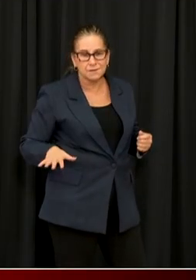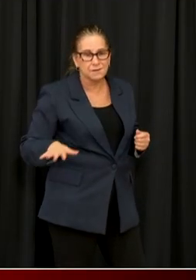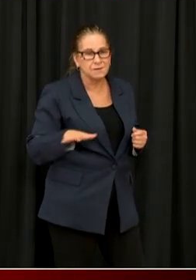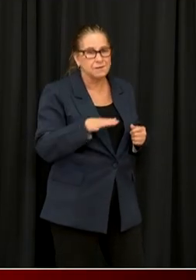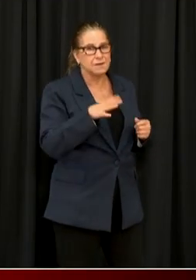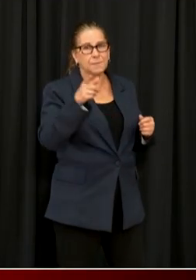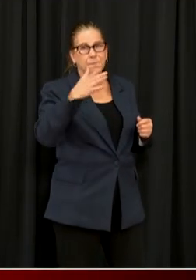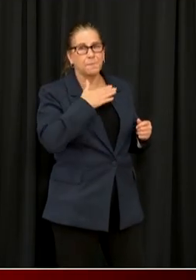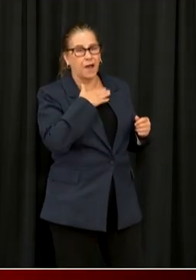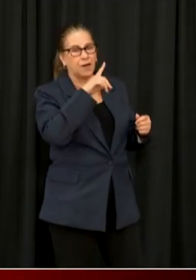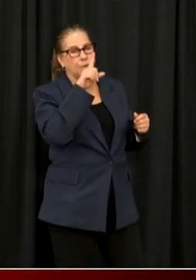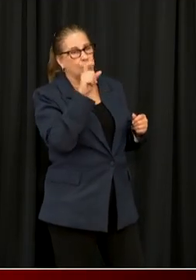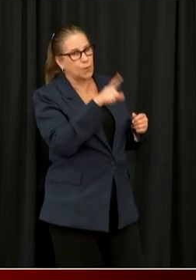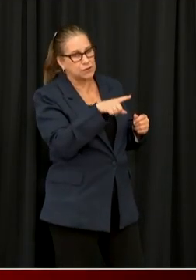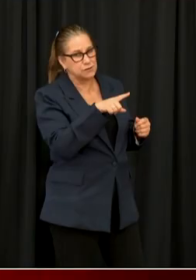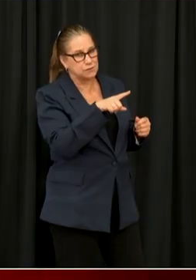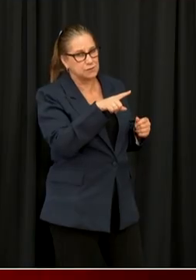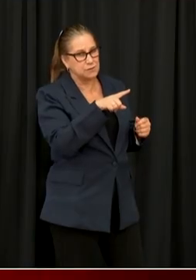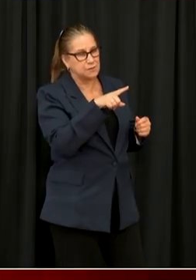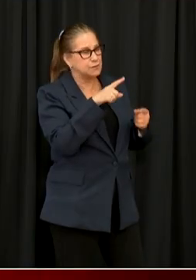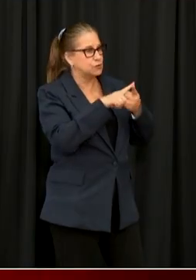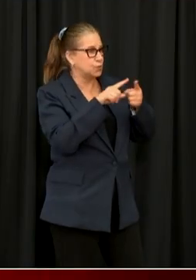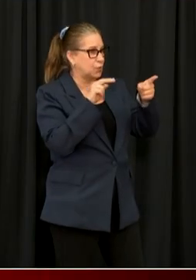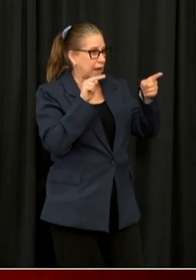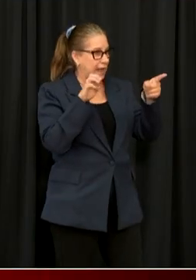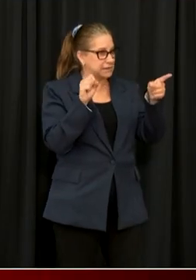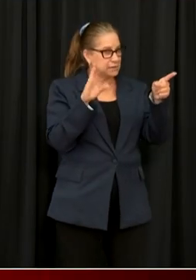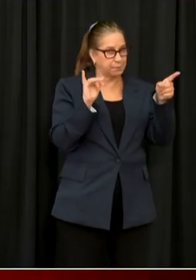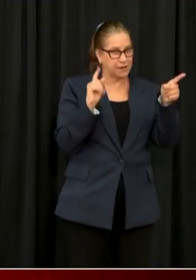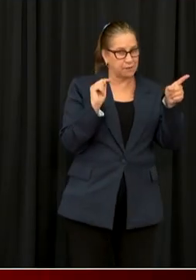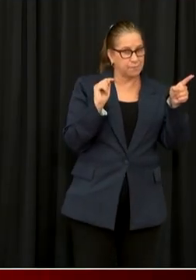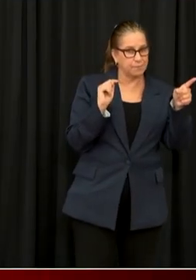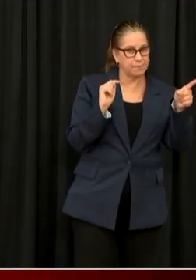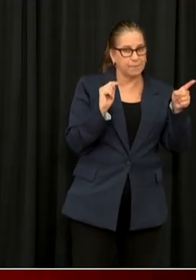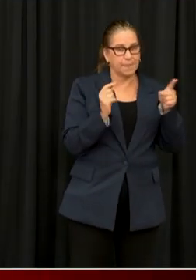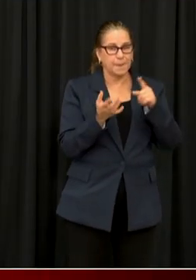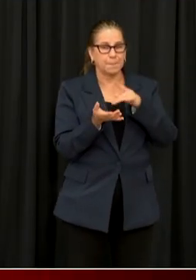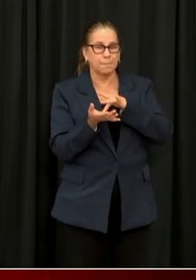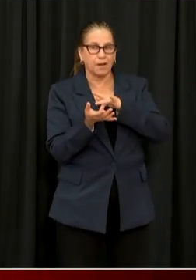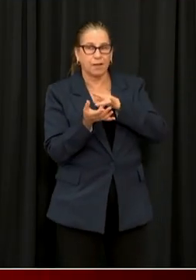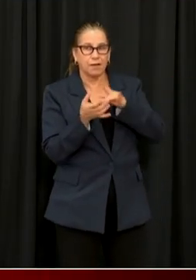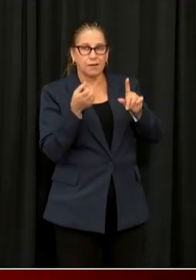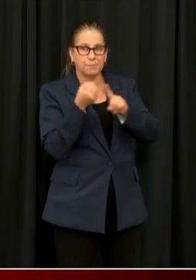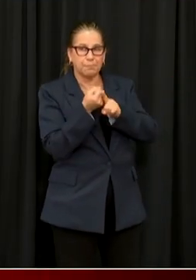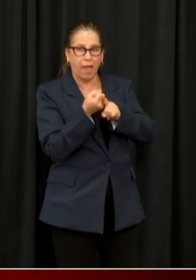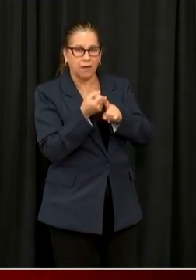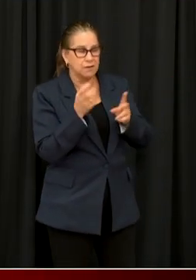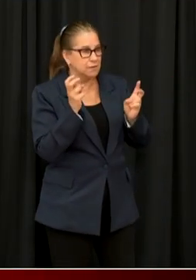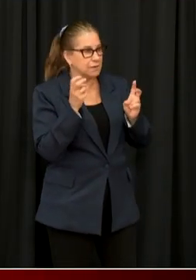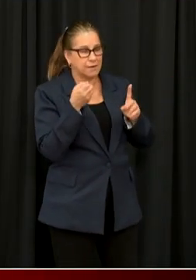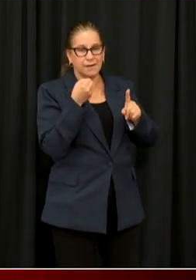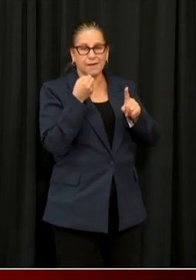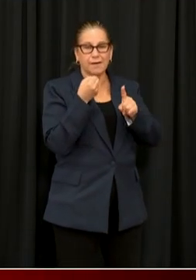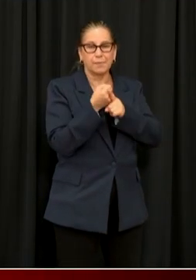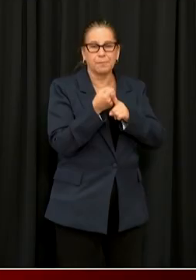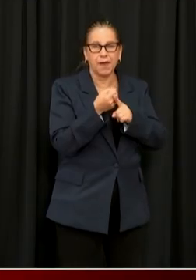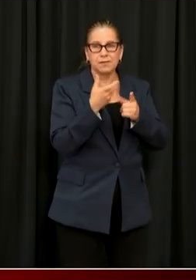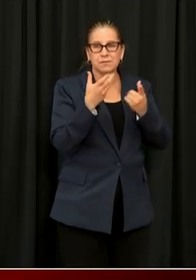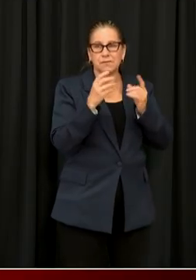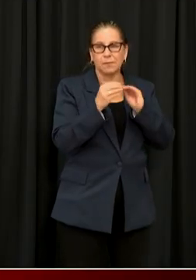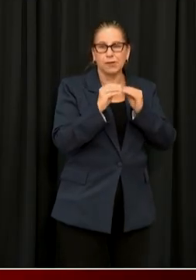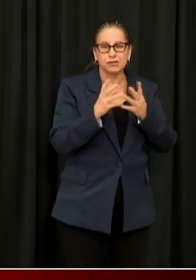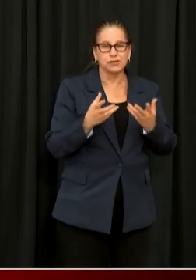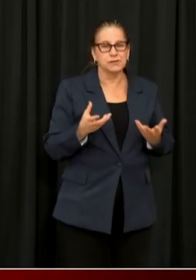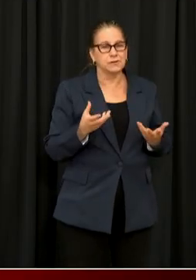Nesbitt, is the medical implications, given the circumstances out there during the nights